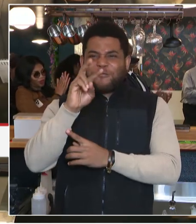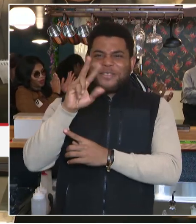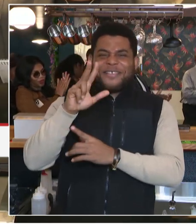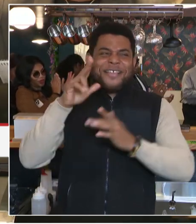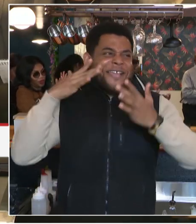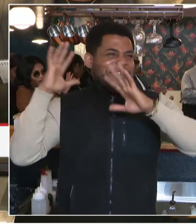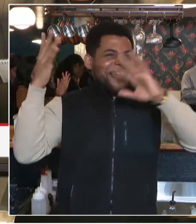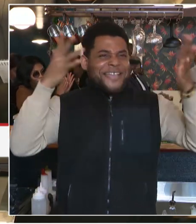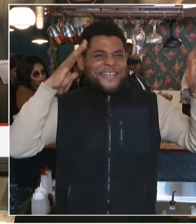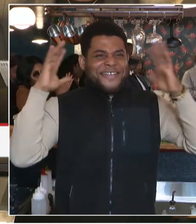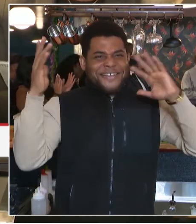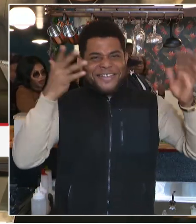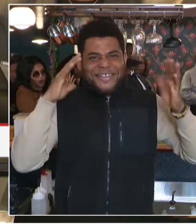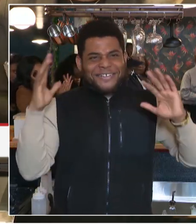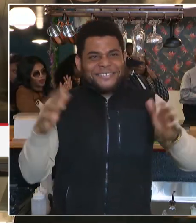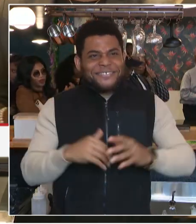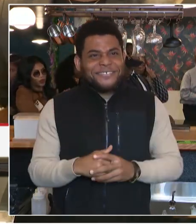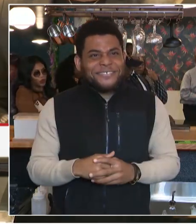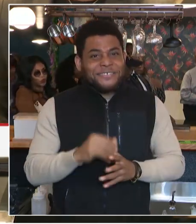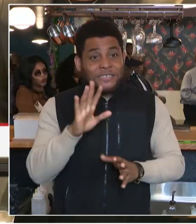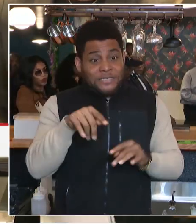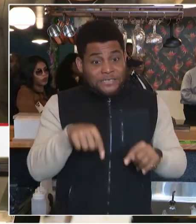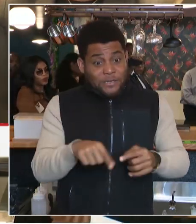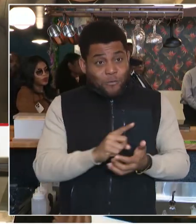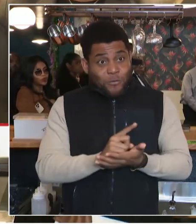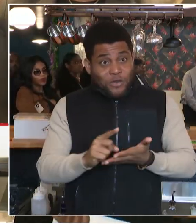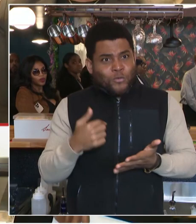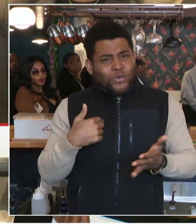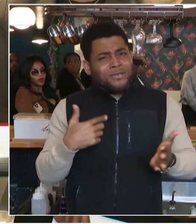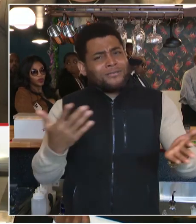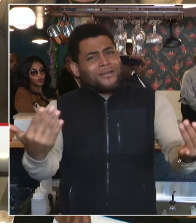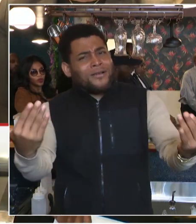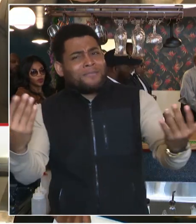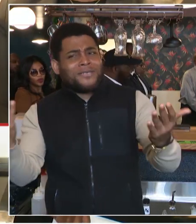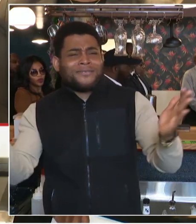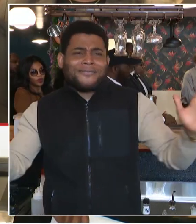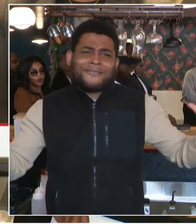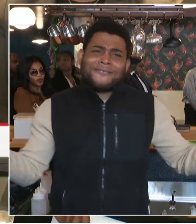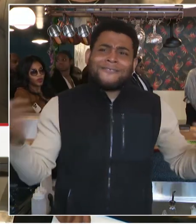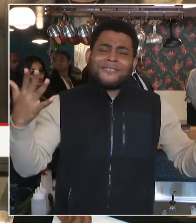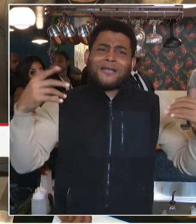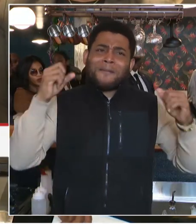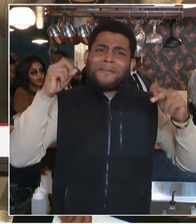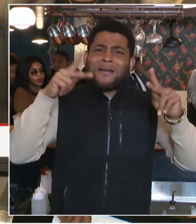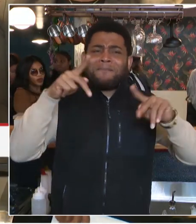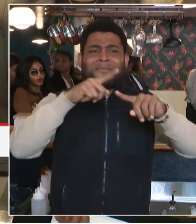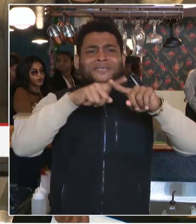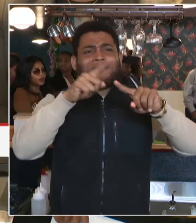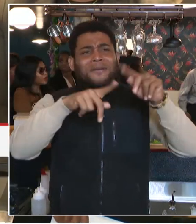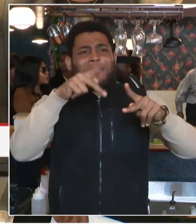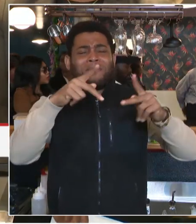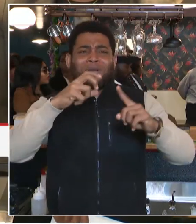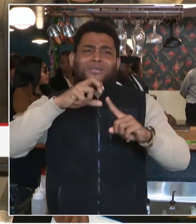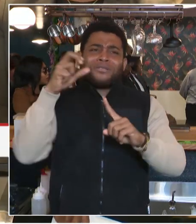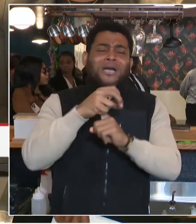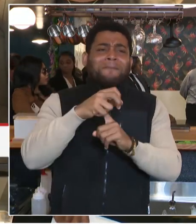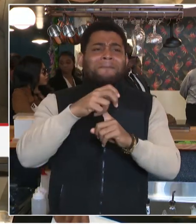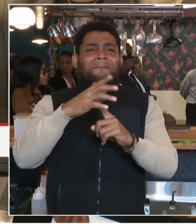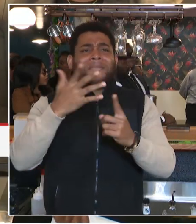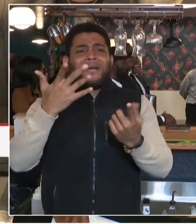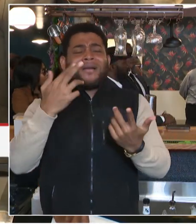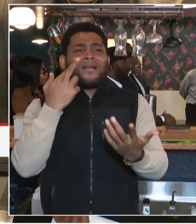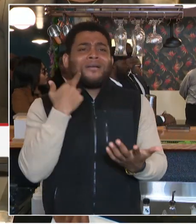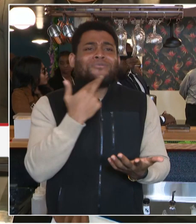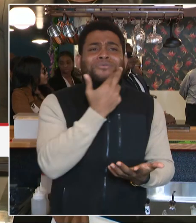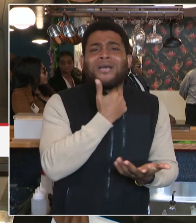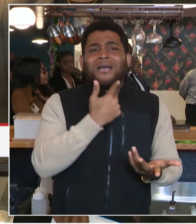This is a week when we encourage residents to support the many incredible Black-owned restaurants across DC. And